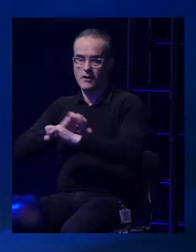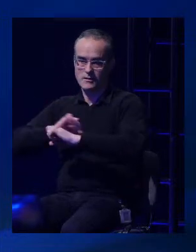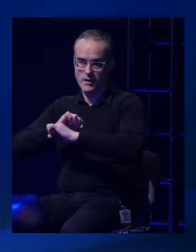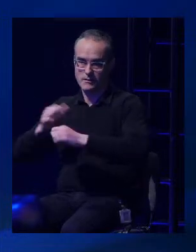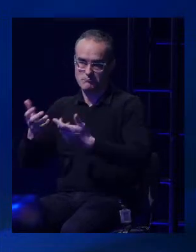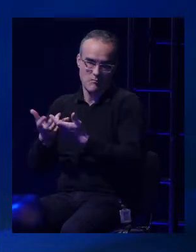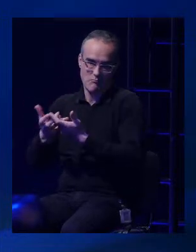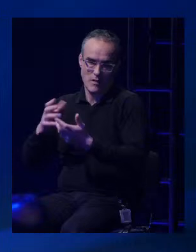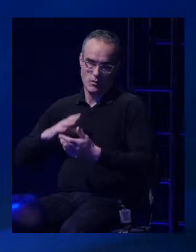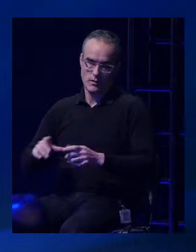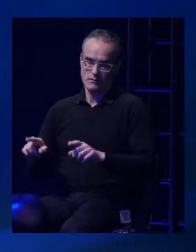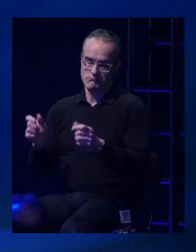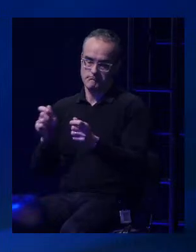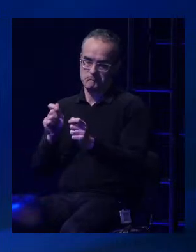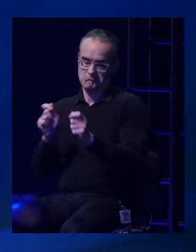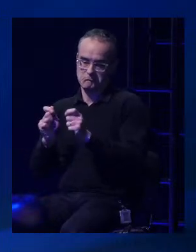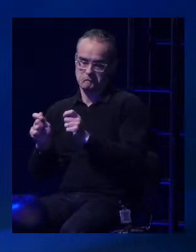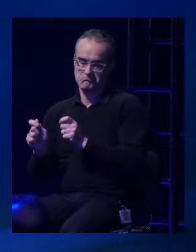too.